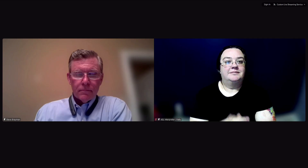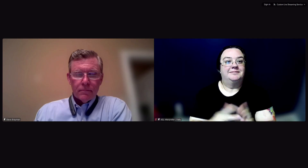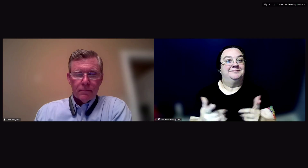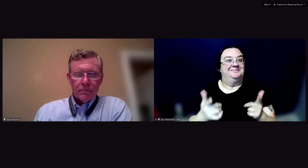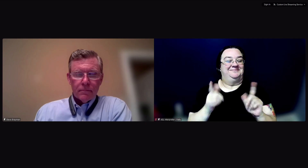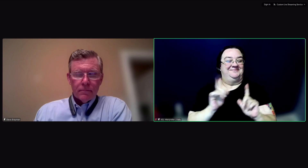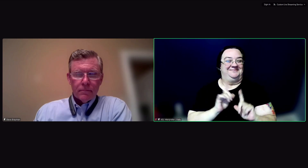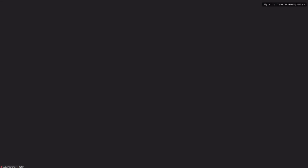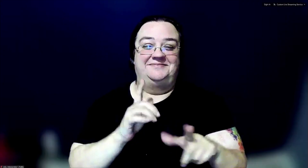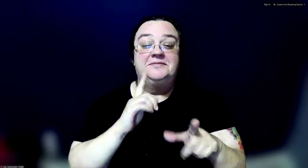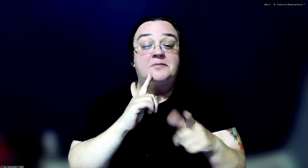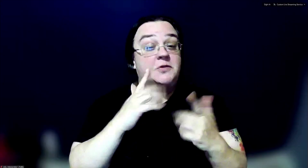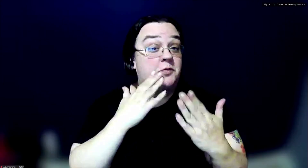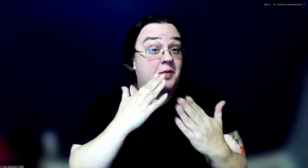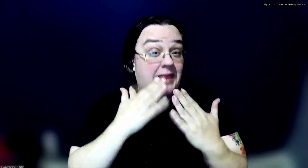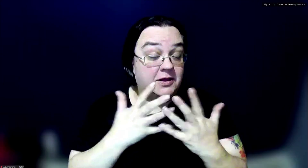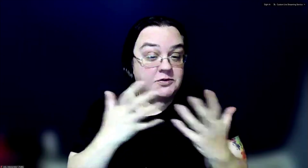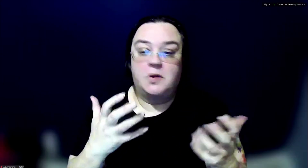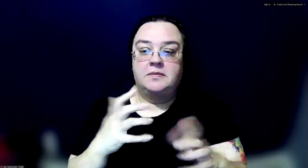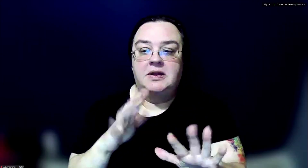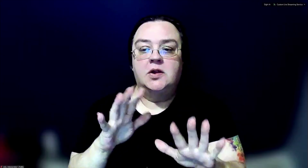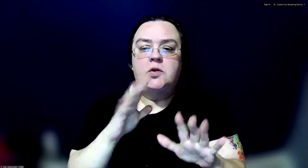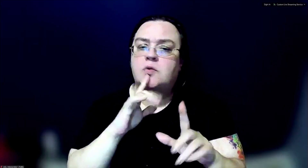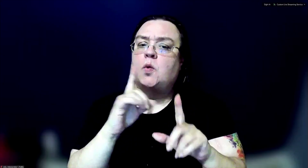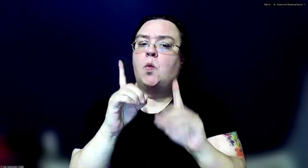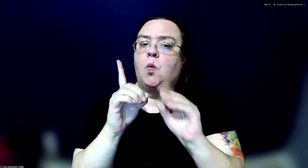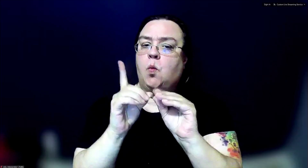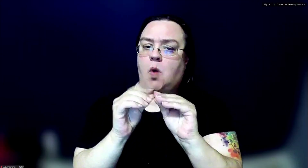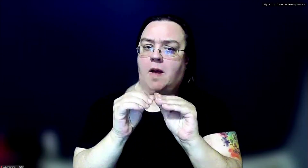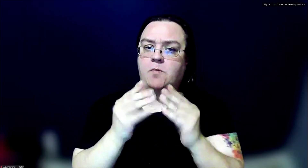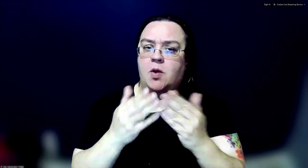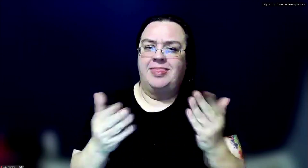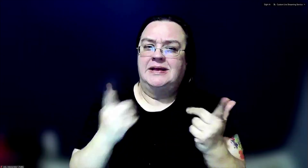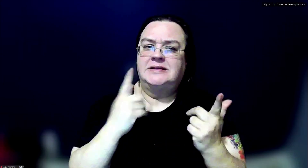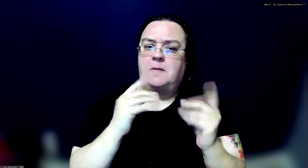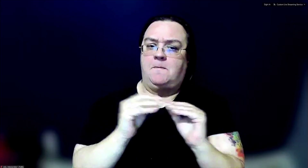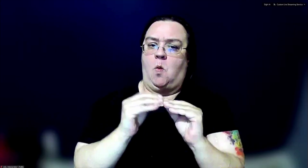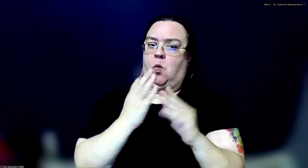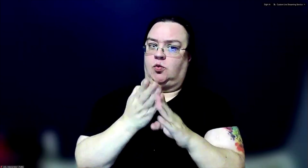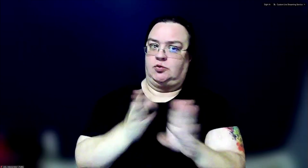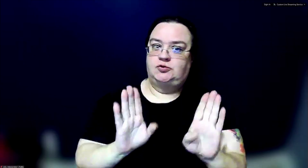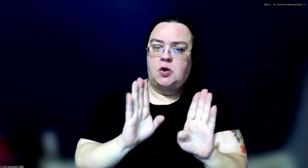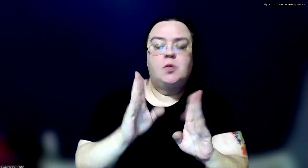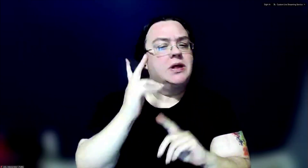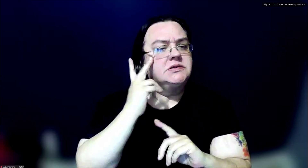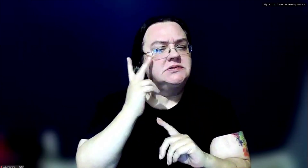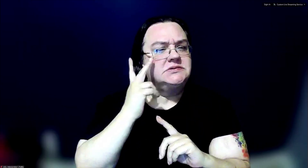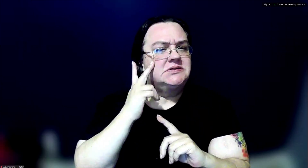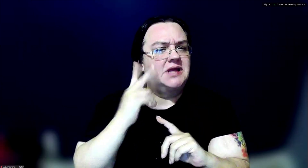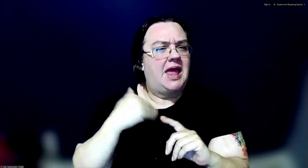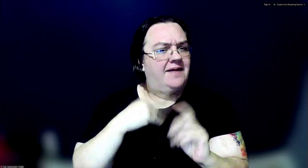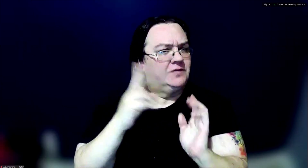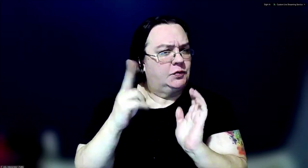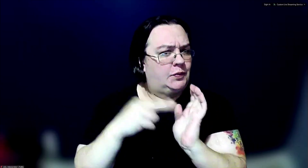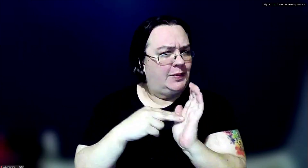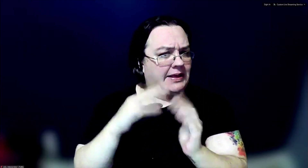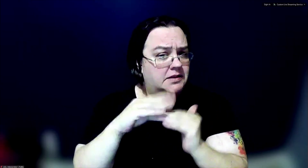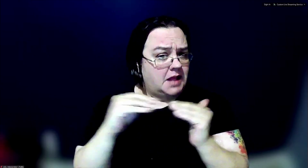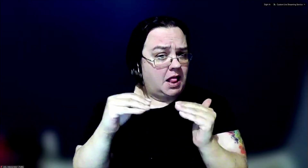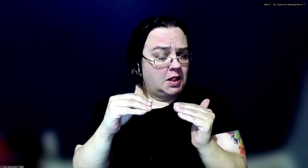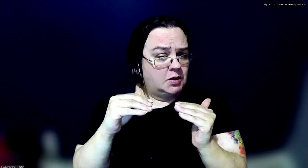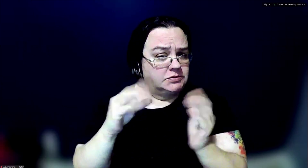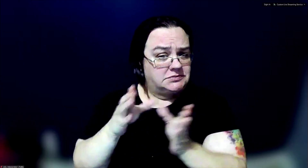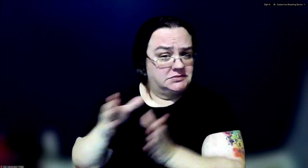Thank you very much. Oh, there was one more thing that's more general. I see that there are only $2,000 set aside